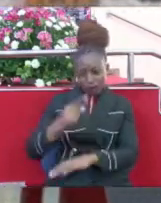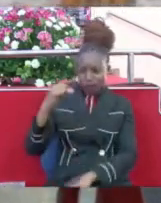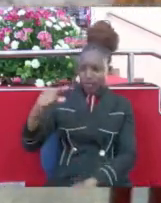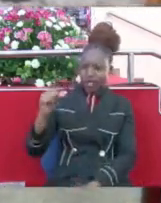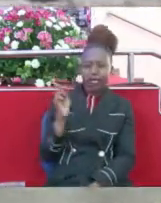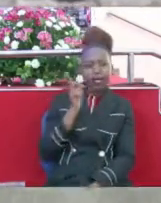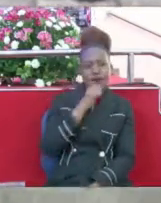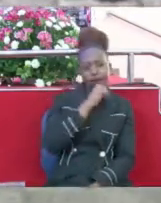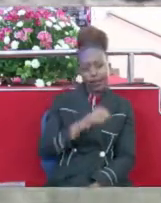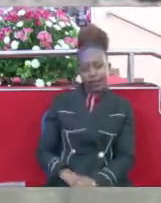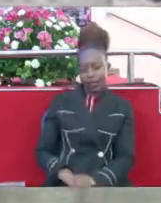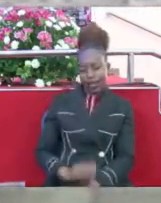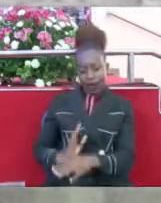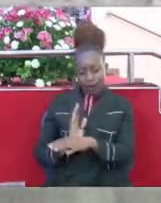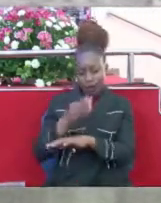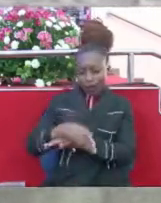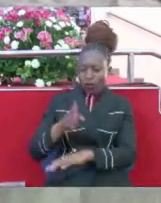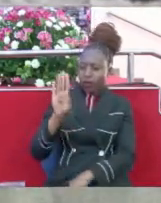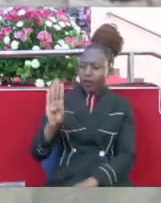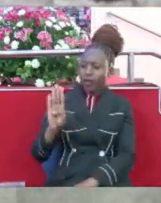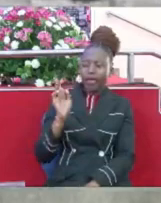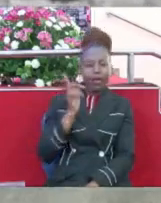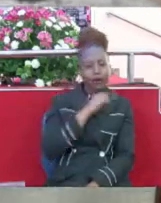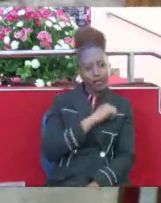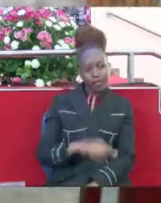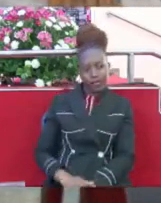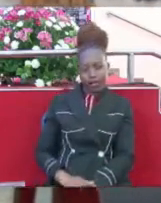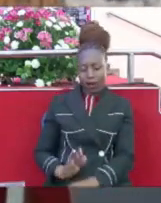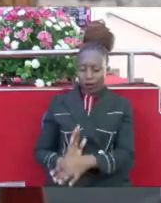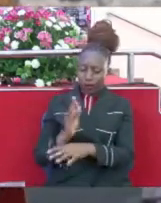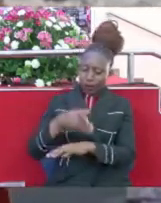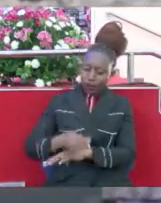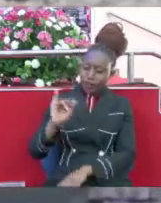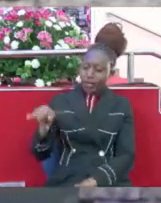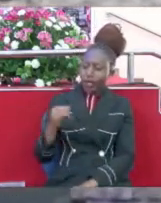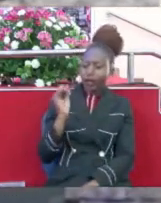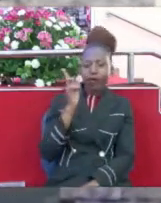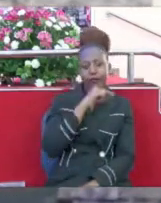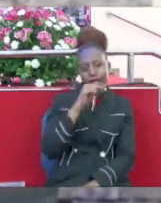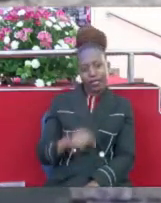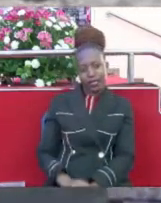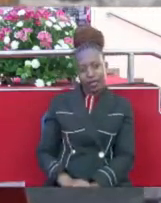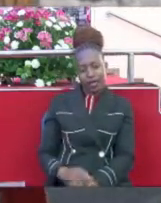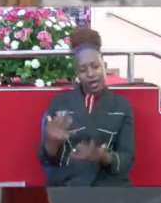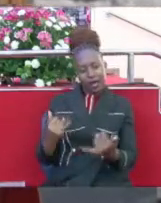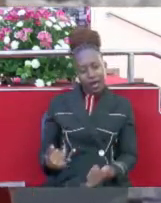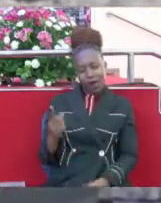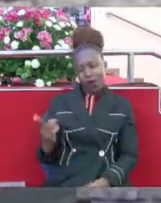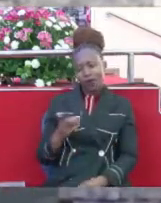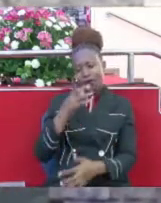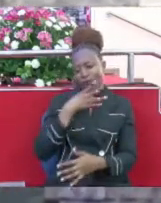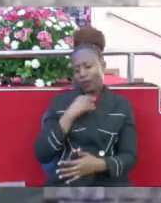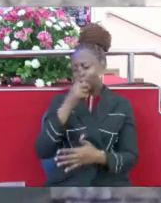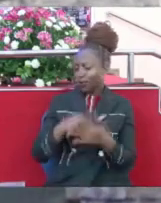we have crossed Bethel, we have crossed Jericho. Now can you ask, what is it that you want from